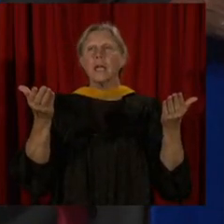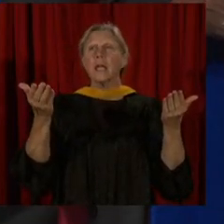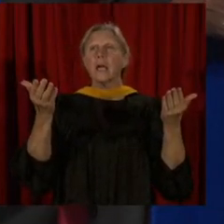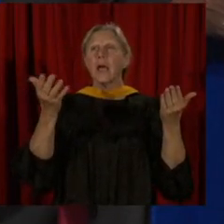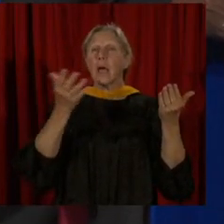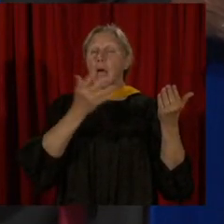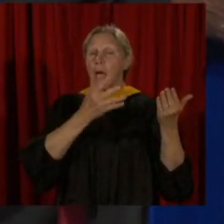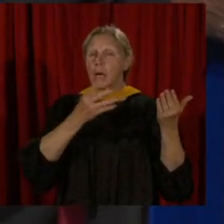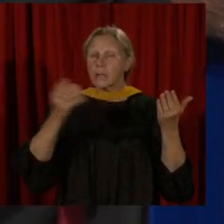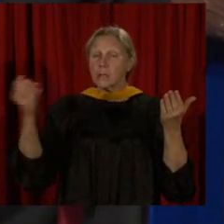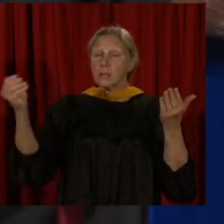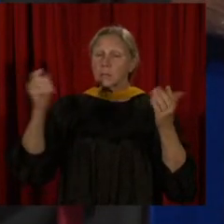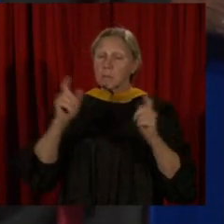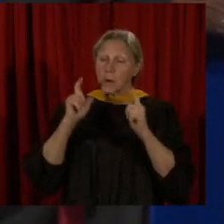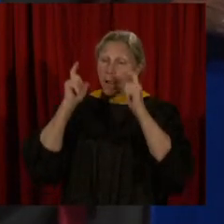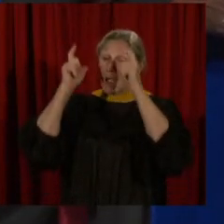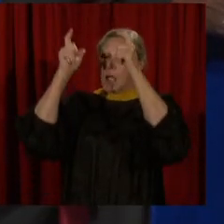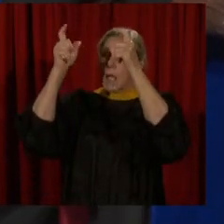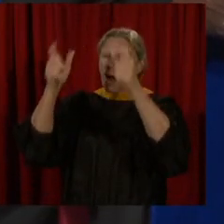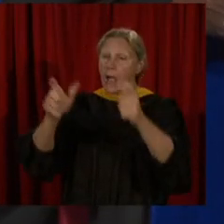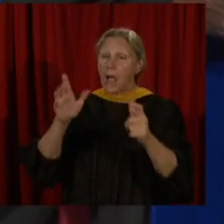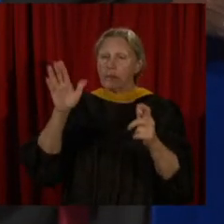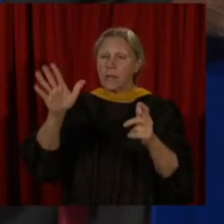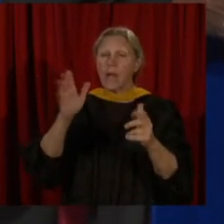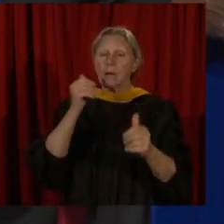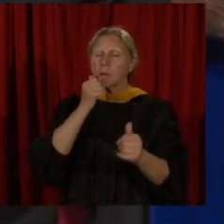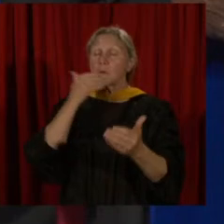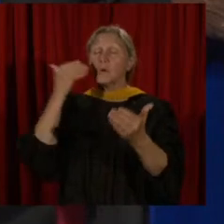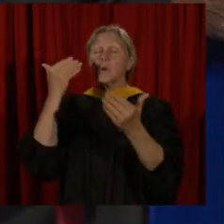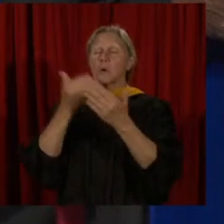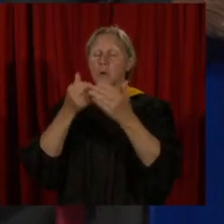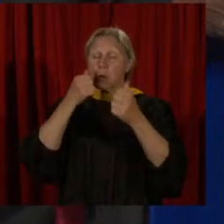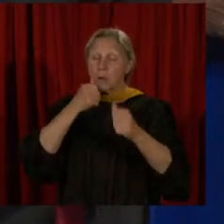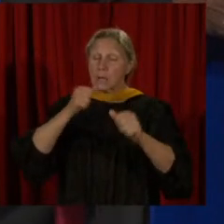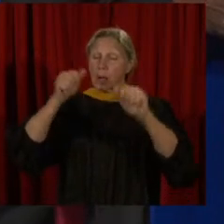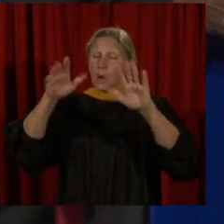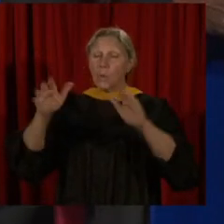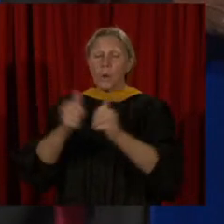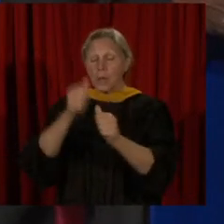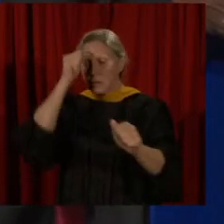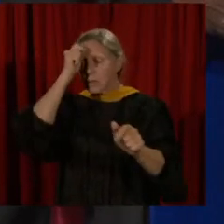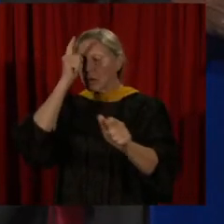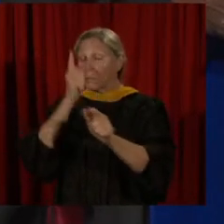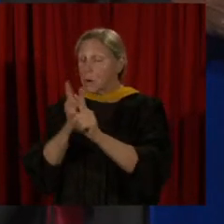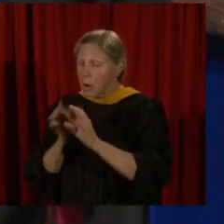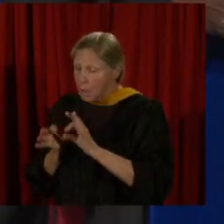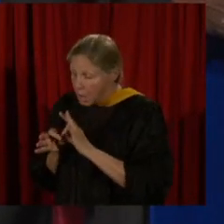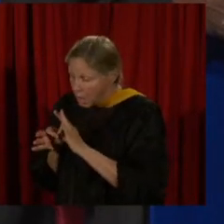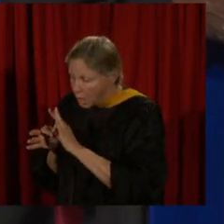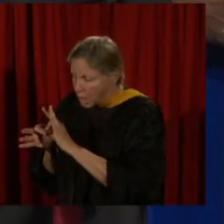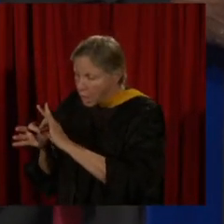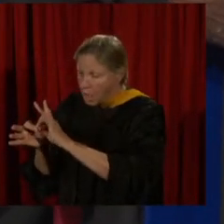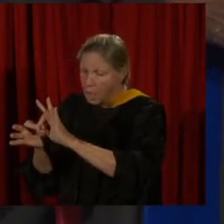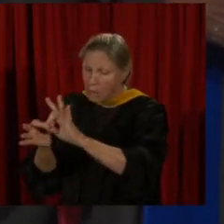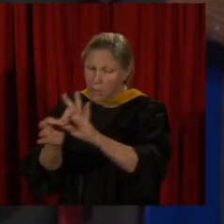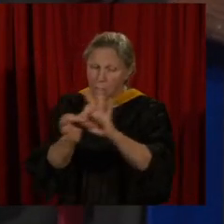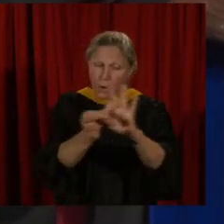thee and crown thy good with